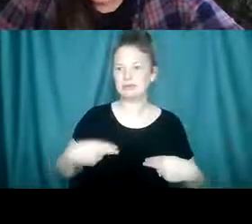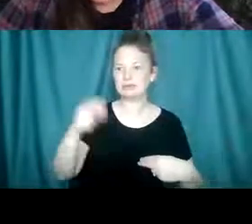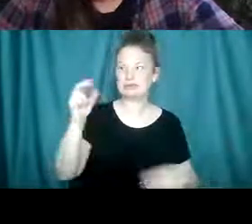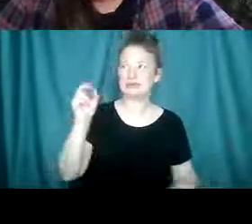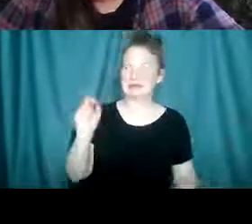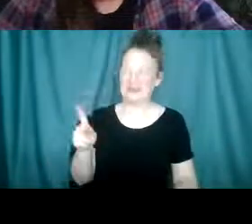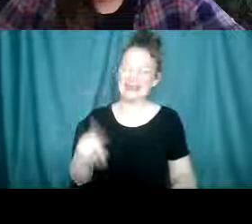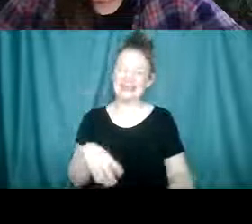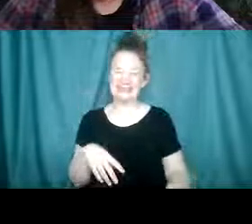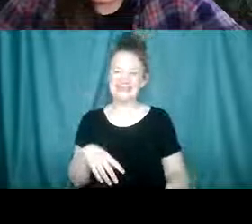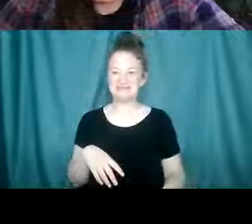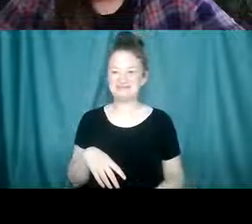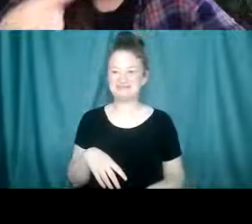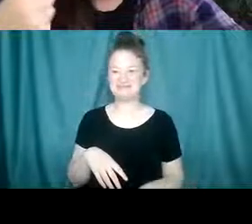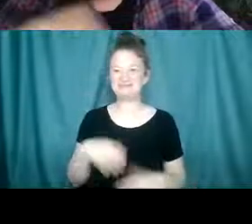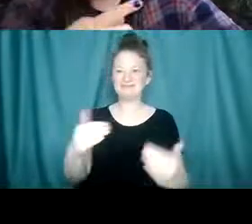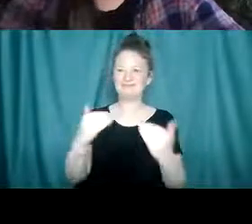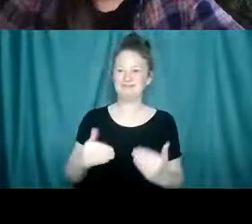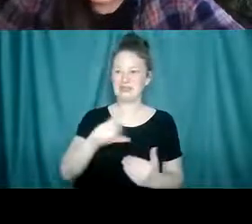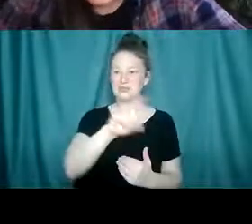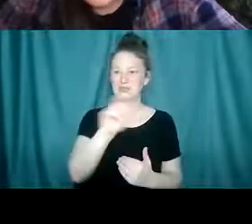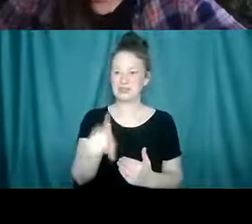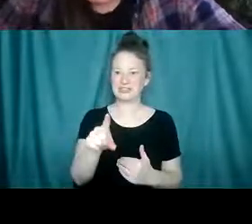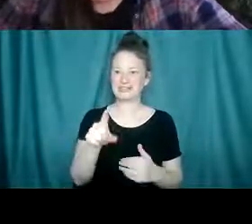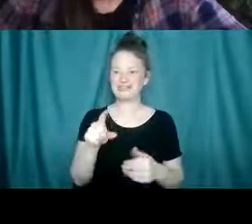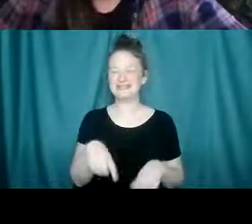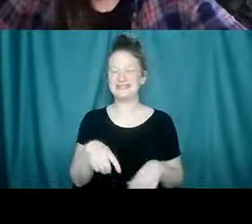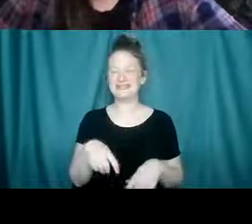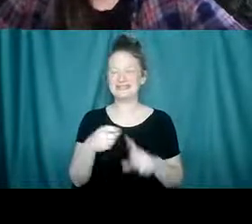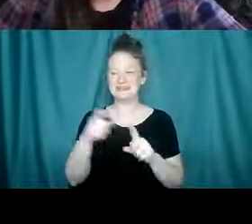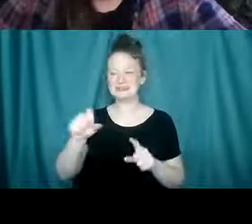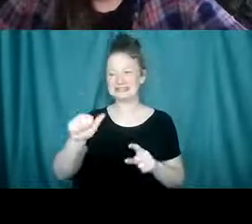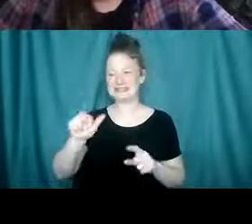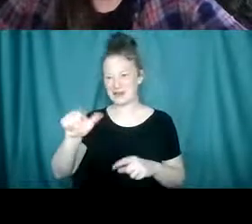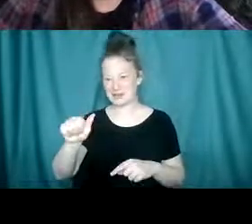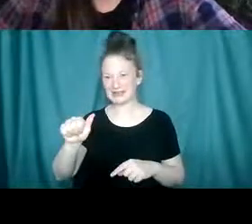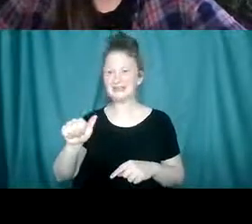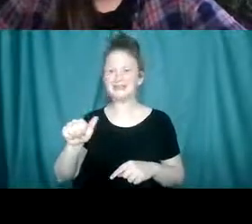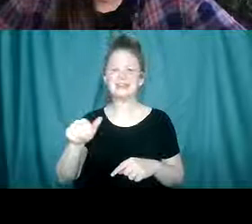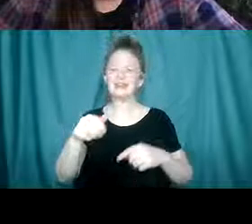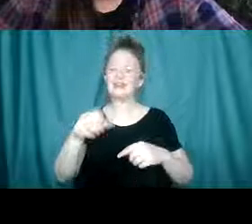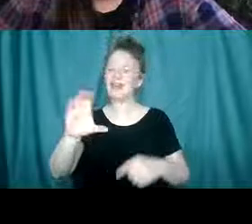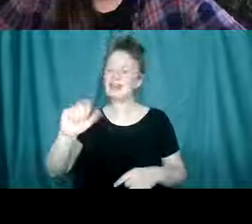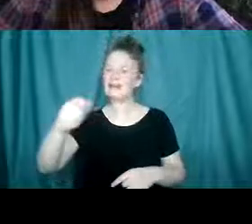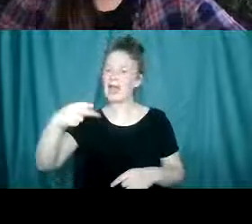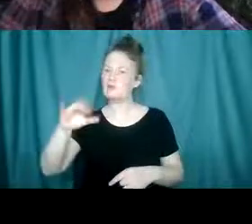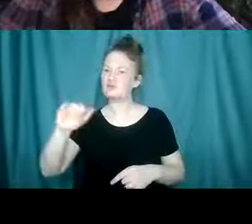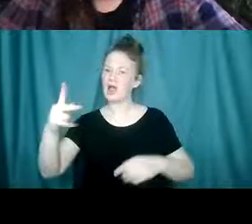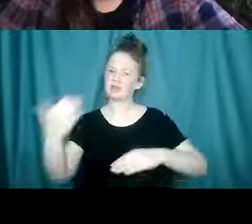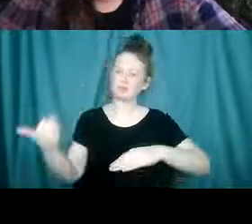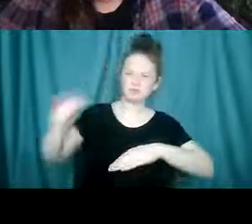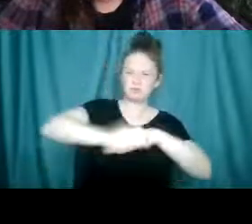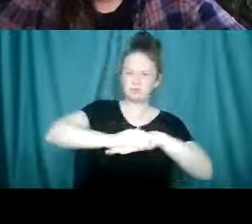good. The next question's from Sarah, not this Sarah, a different Sarah. How far down are the cap rocks that physically trap the carbon